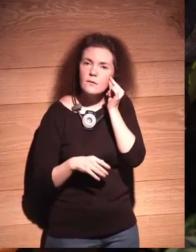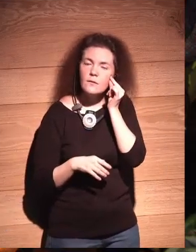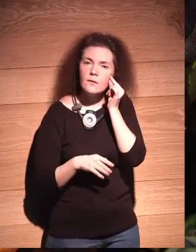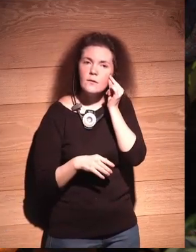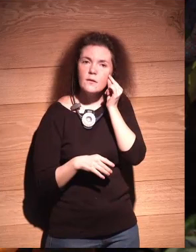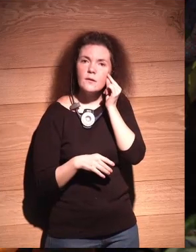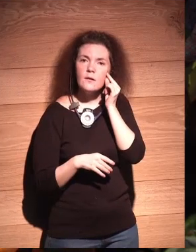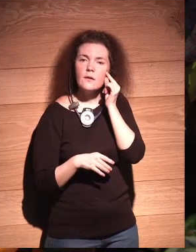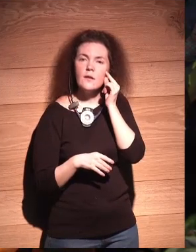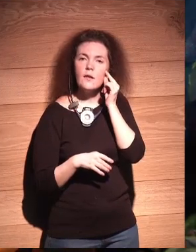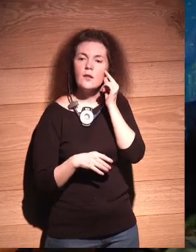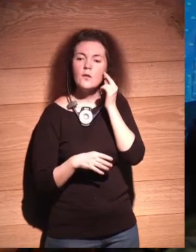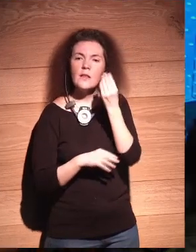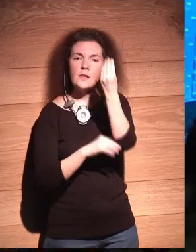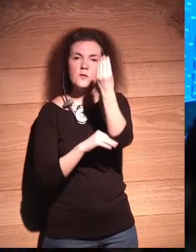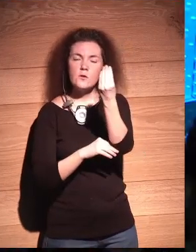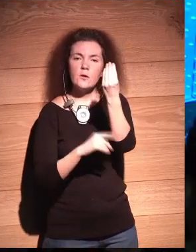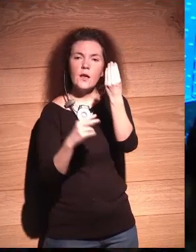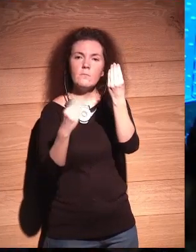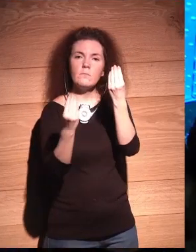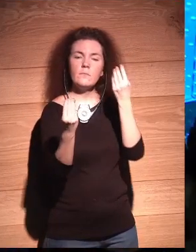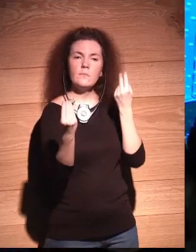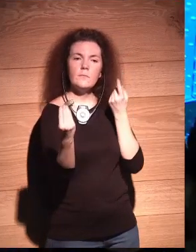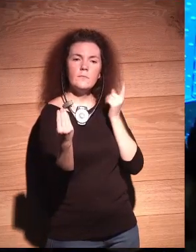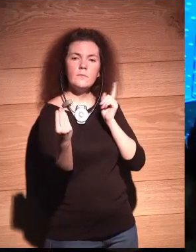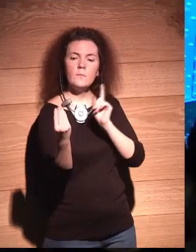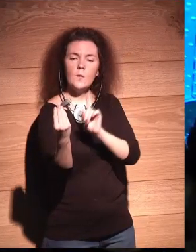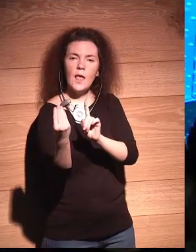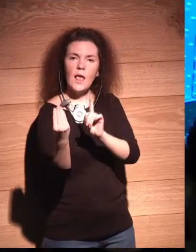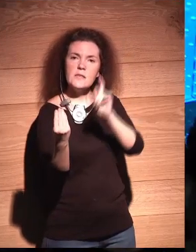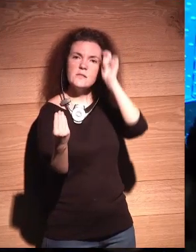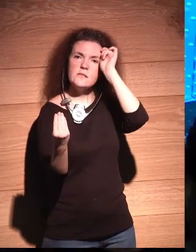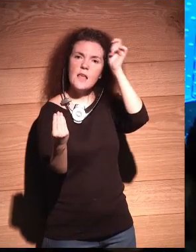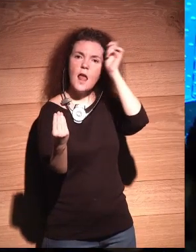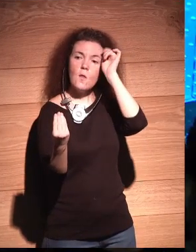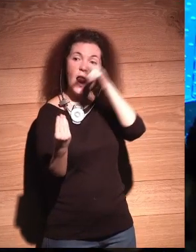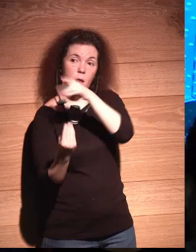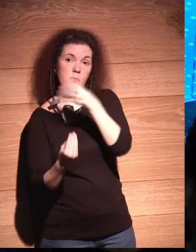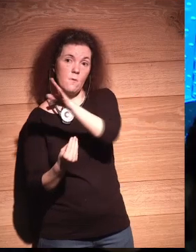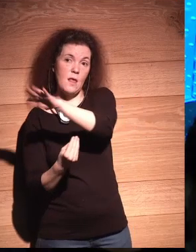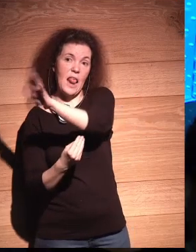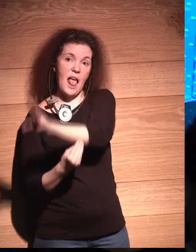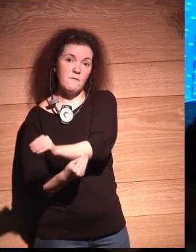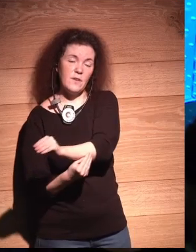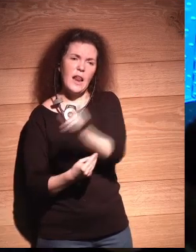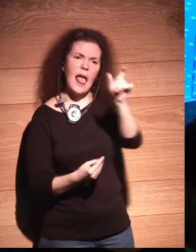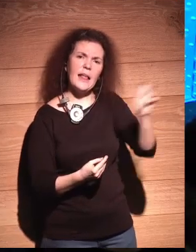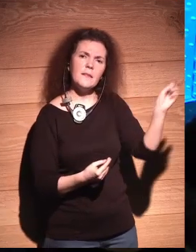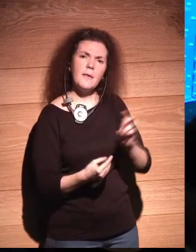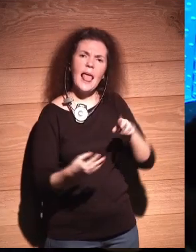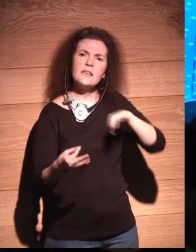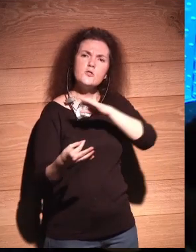in Africa, and people brought their guitars and they played for him. People came and did dances for him. People held up huge